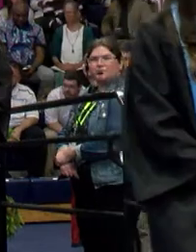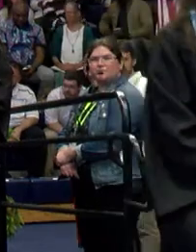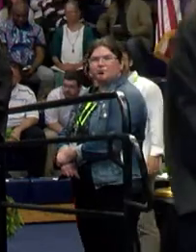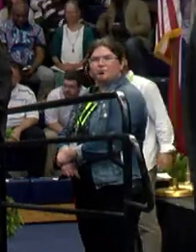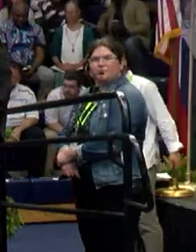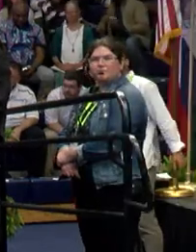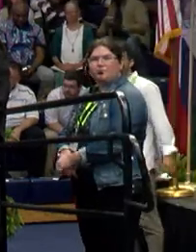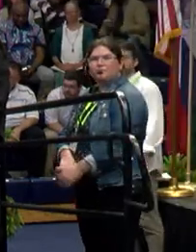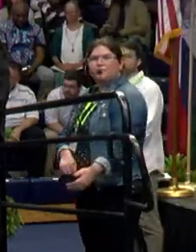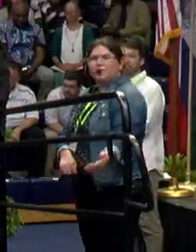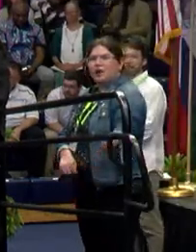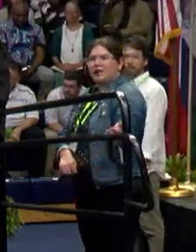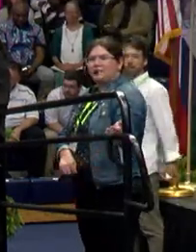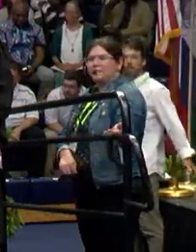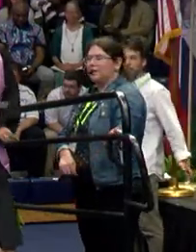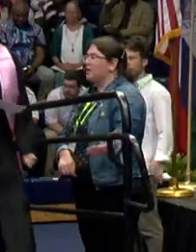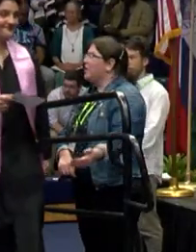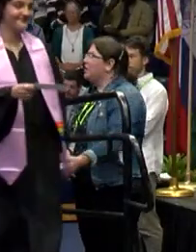Elena Hember.